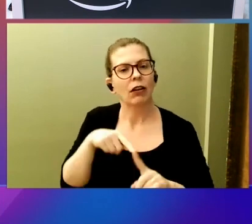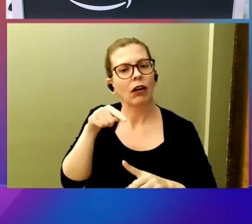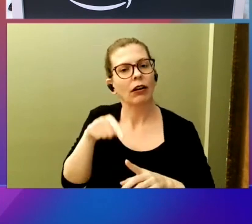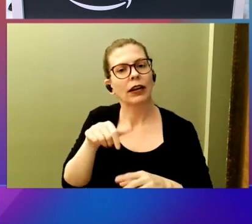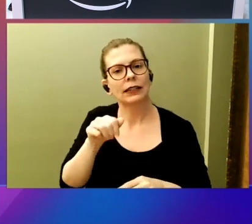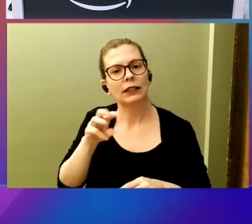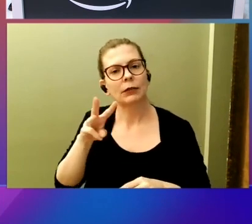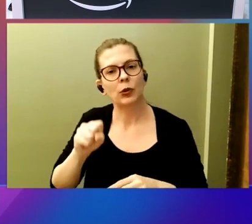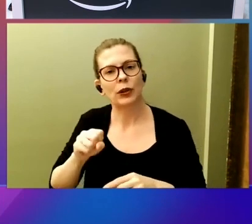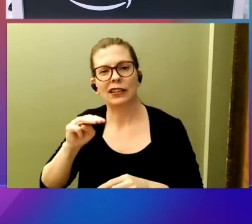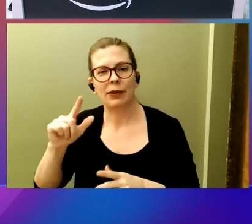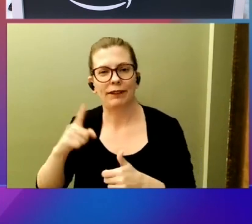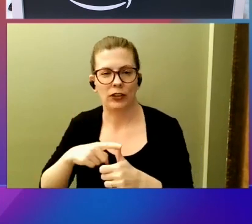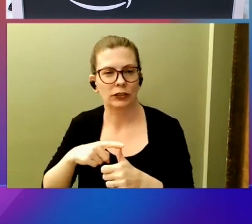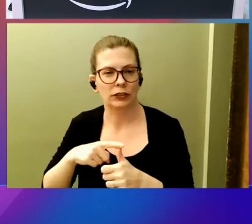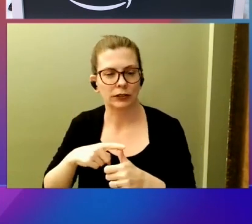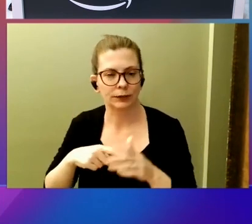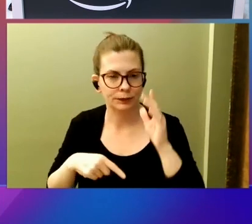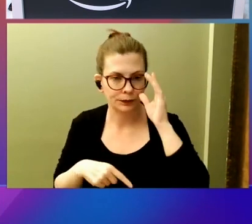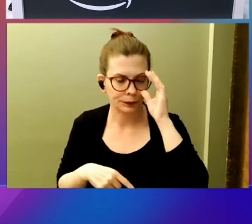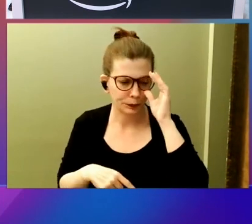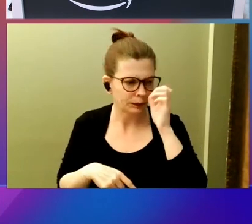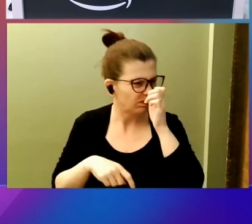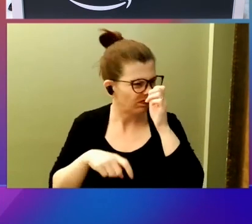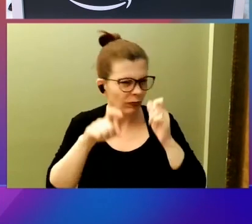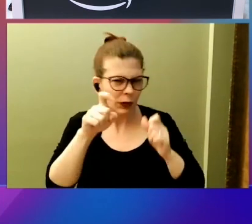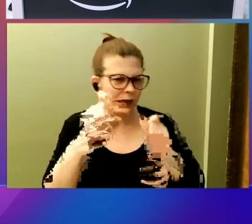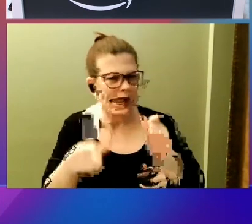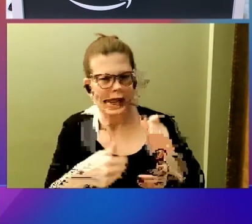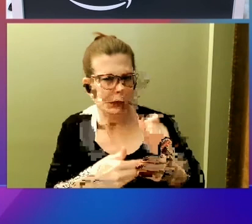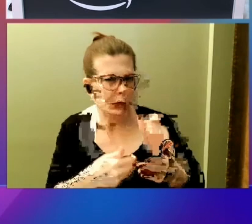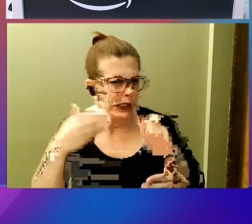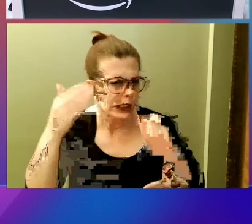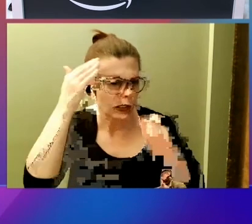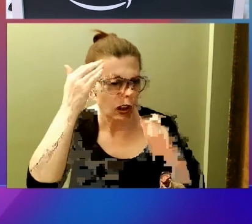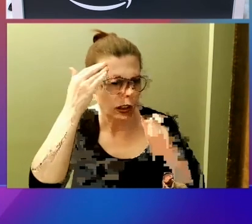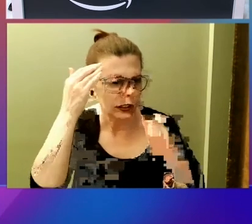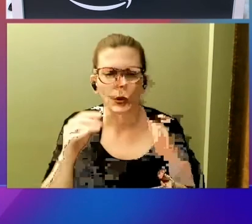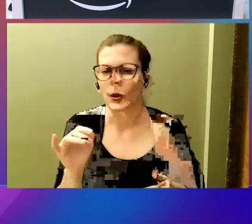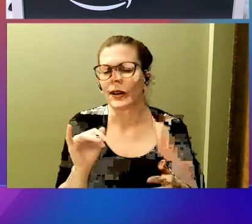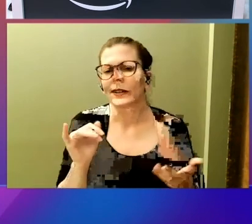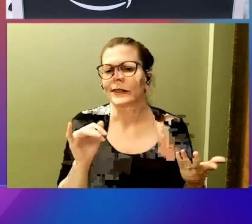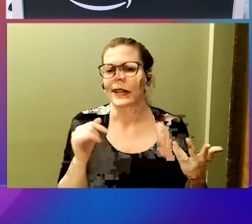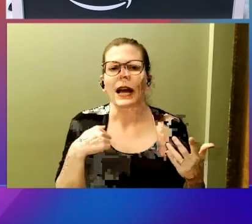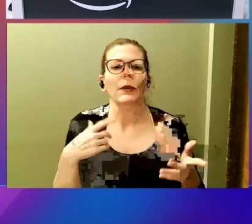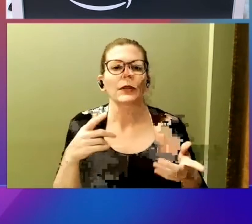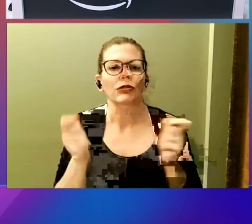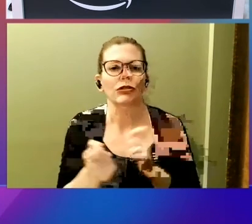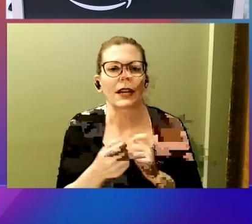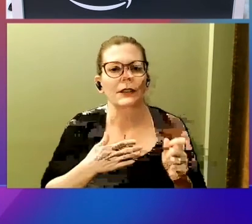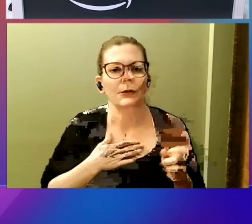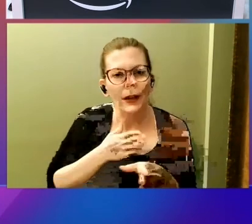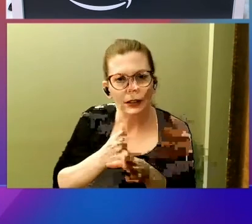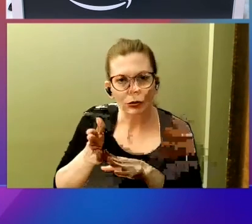I need to have any previous knowledge, or someone like, let's say, I want to change my career path and I'm new to technology? Can I start